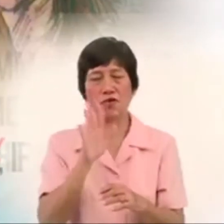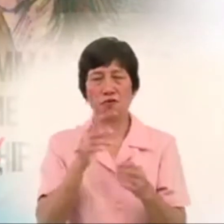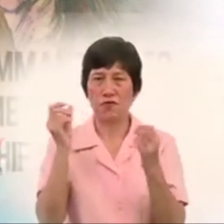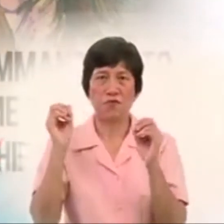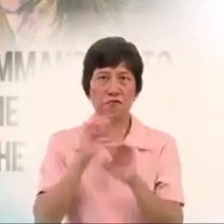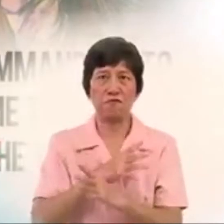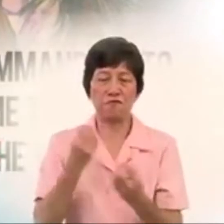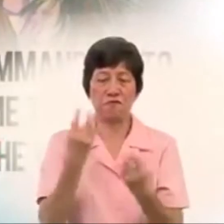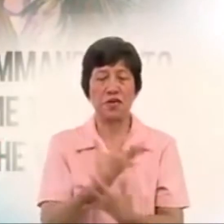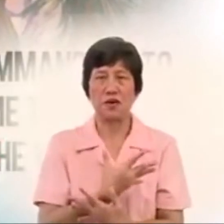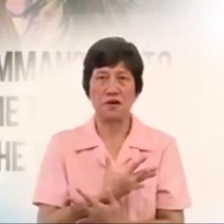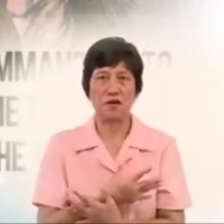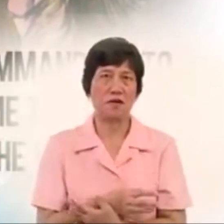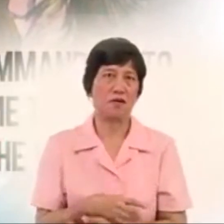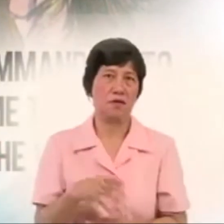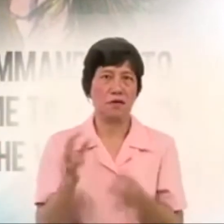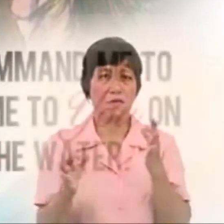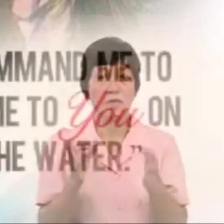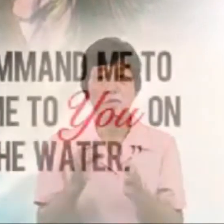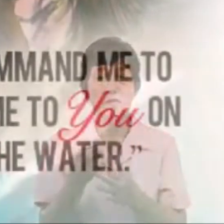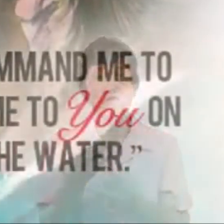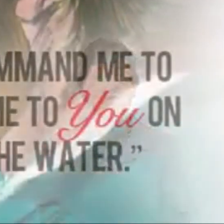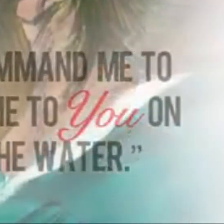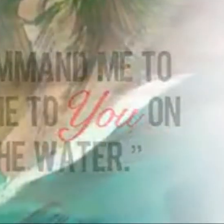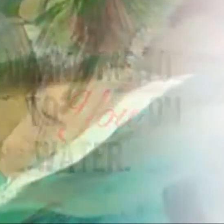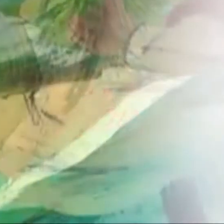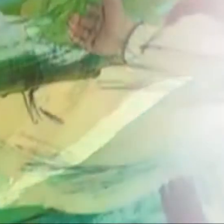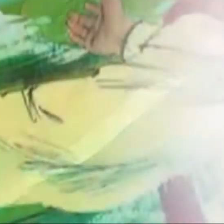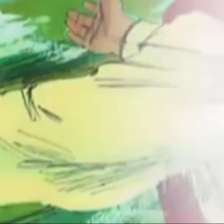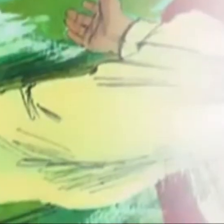Jesus, let me walk towards you.